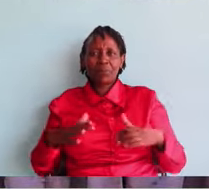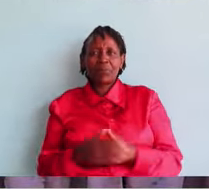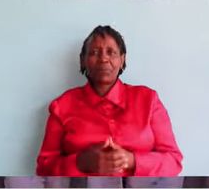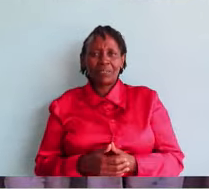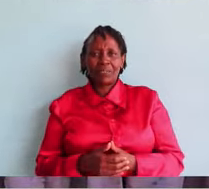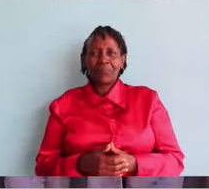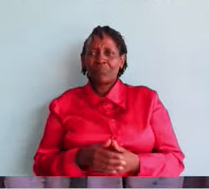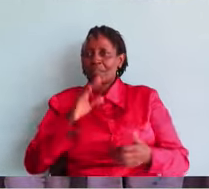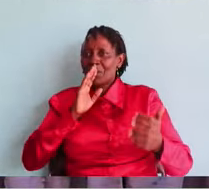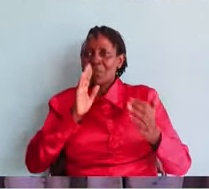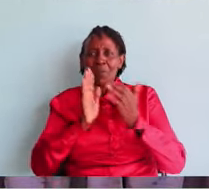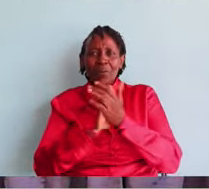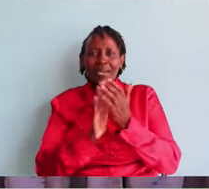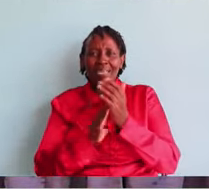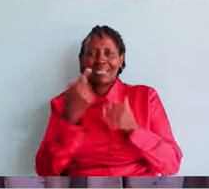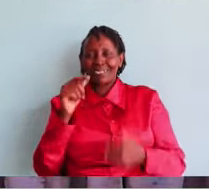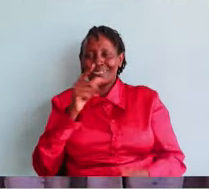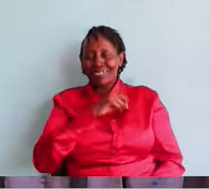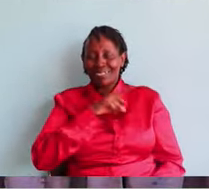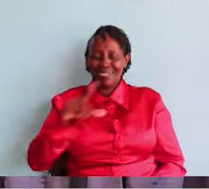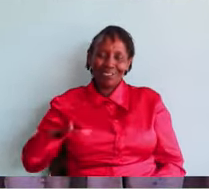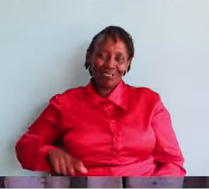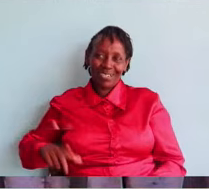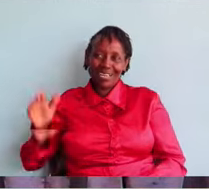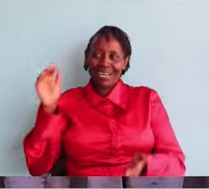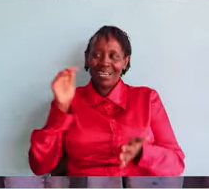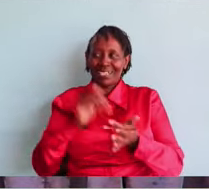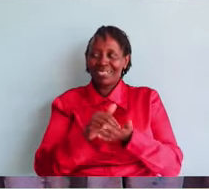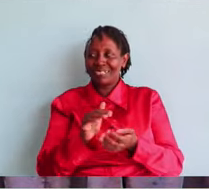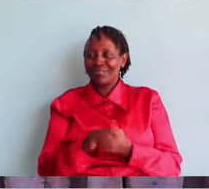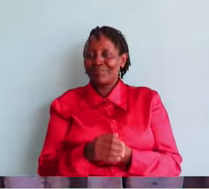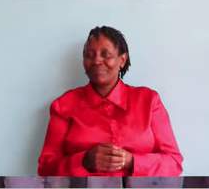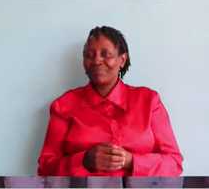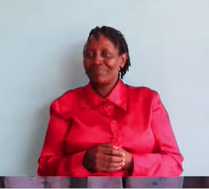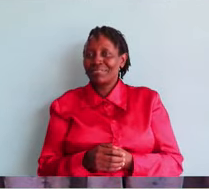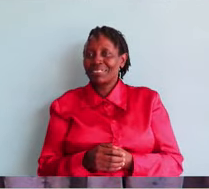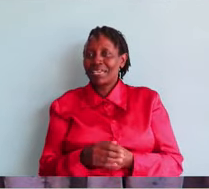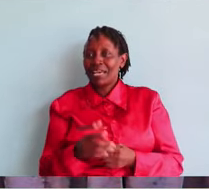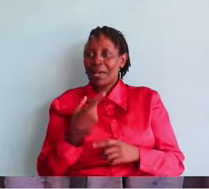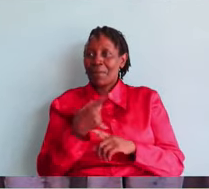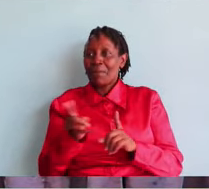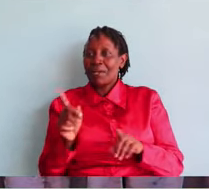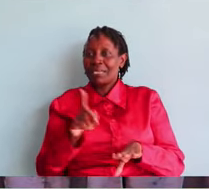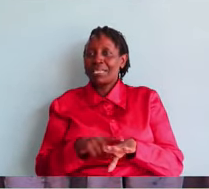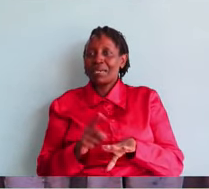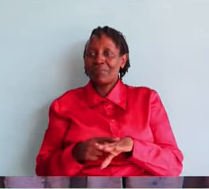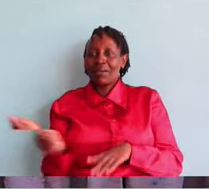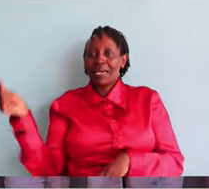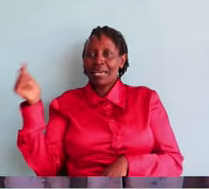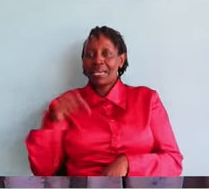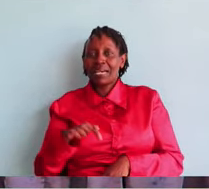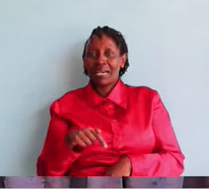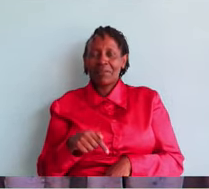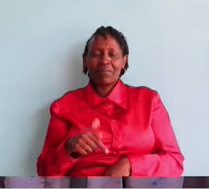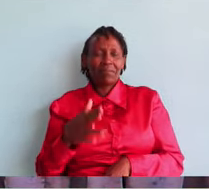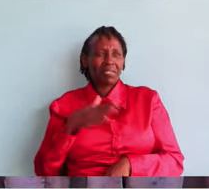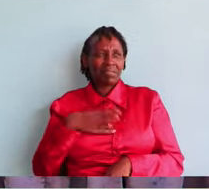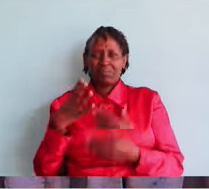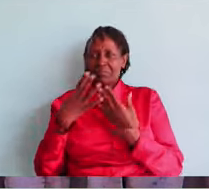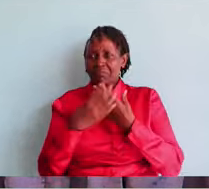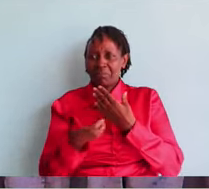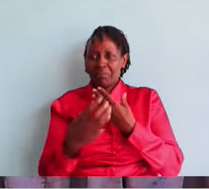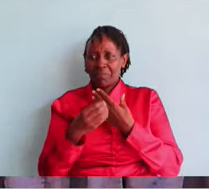people, praise the Lord again. And when I come up, I don't do it because I feel like